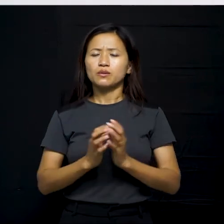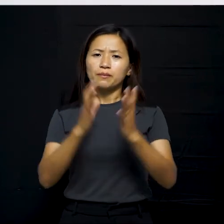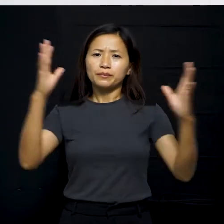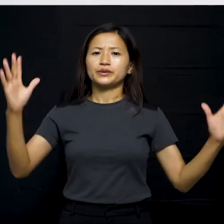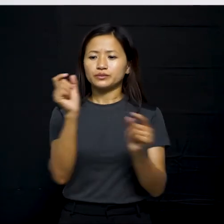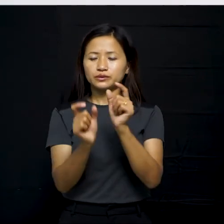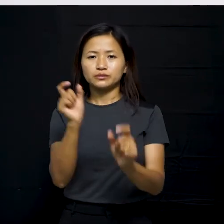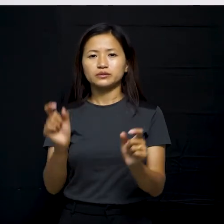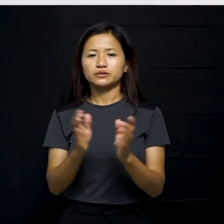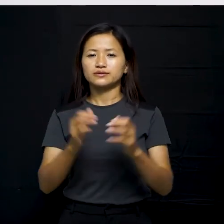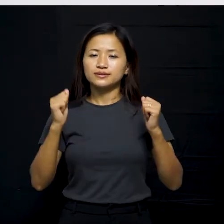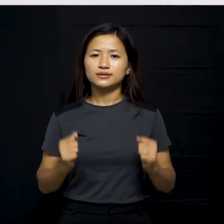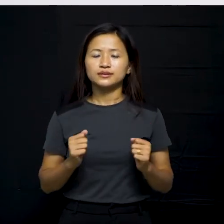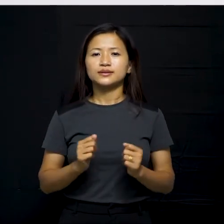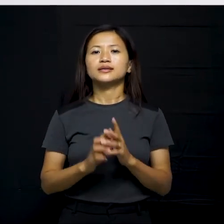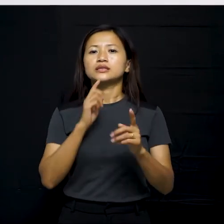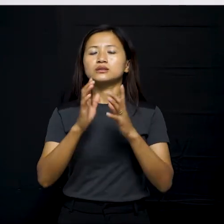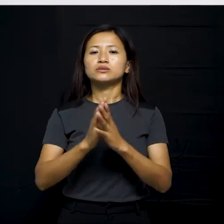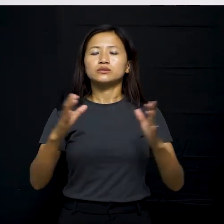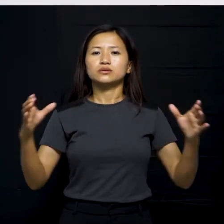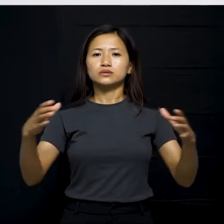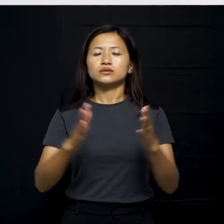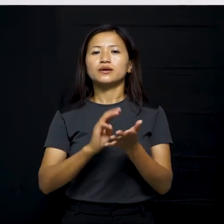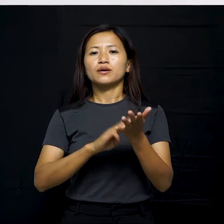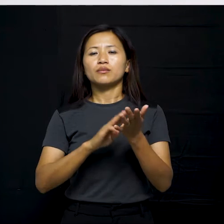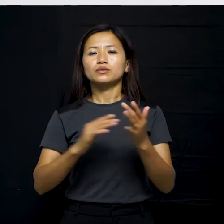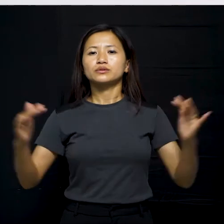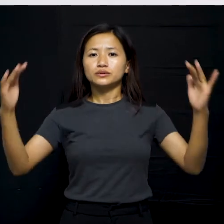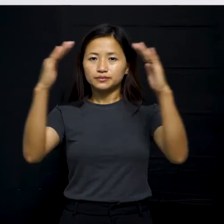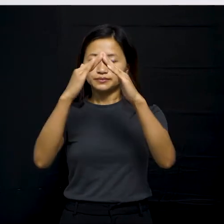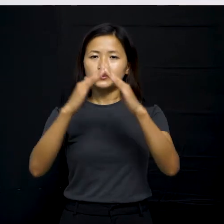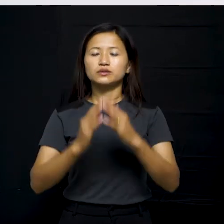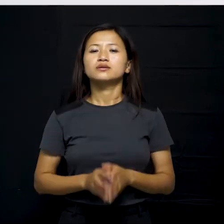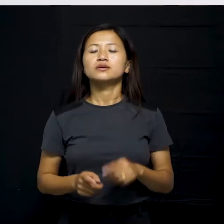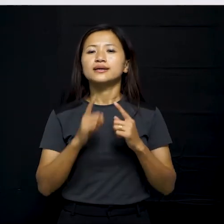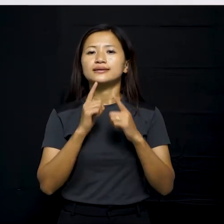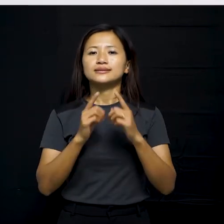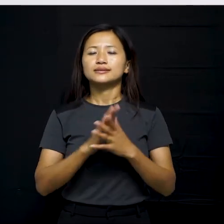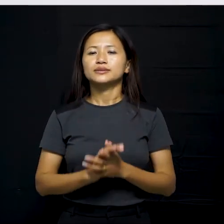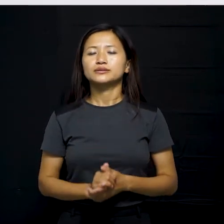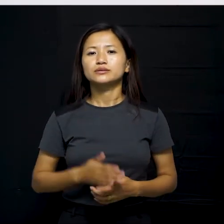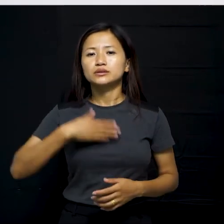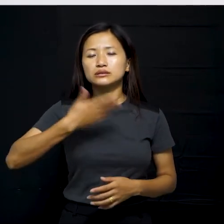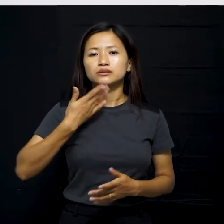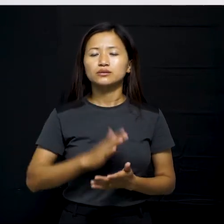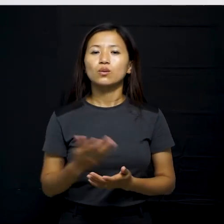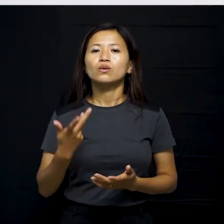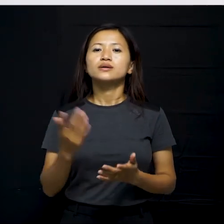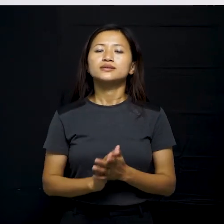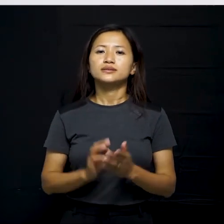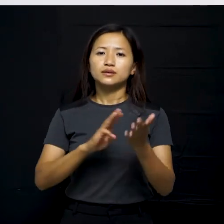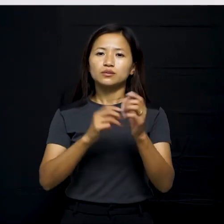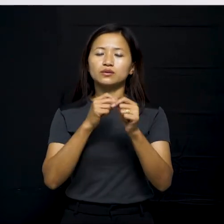at one point of time. So morungs are usually the dormitories, and I have also explained to you about what is a morung, where the